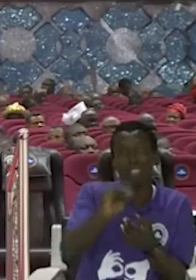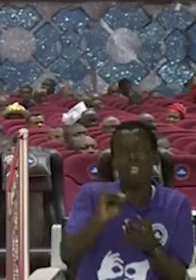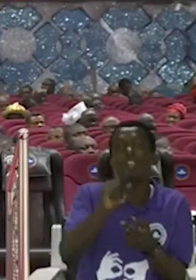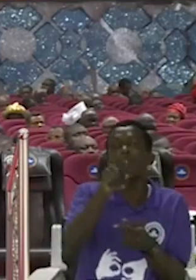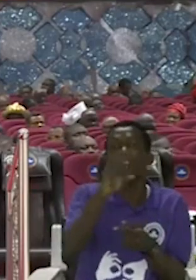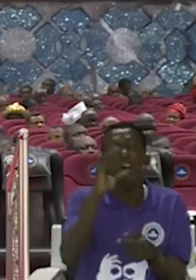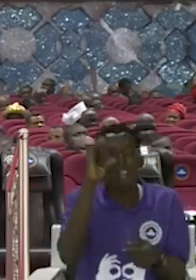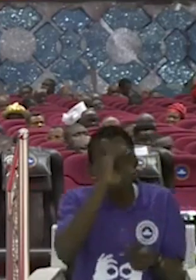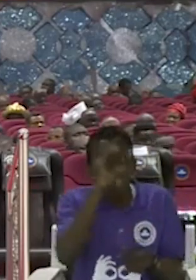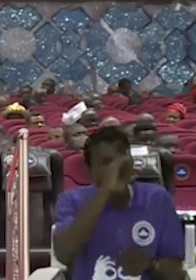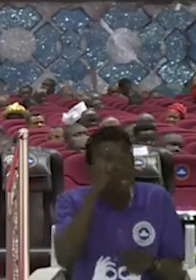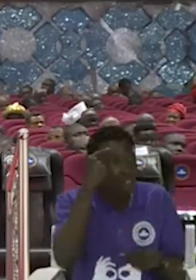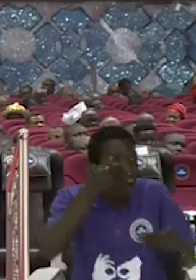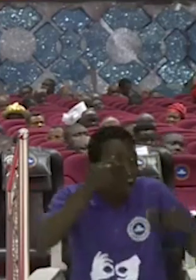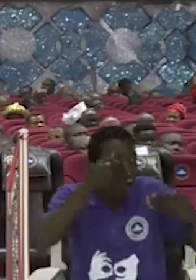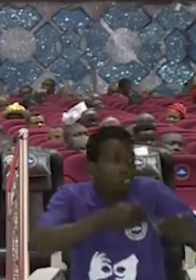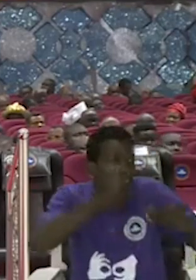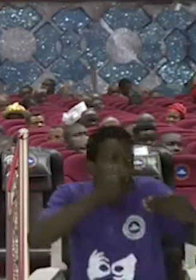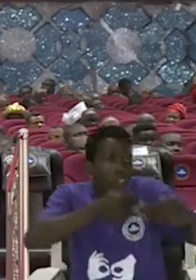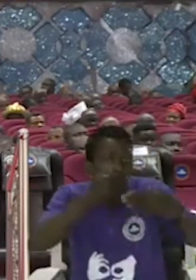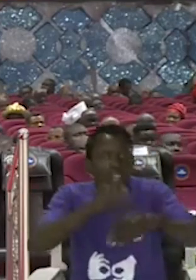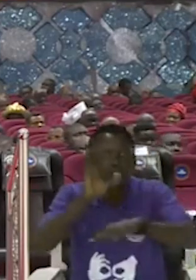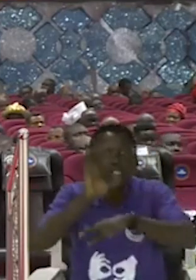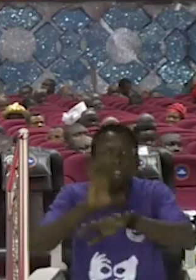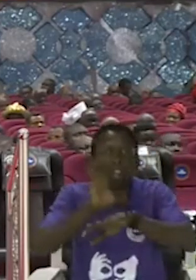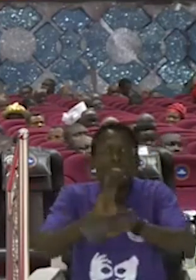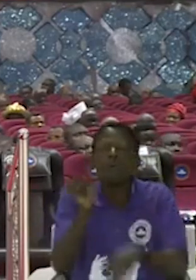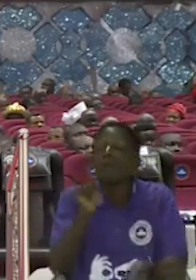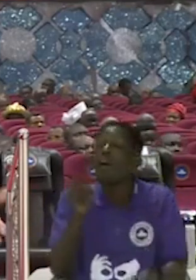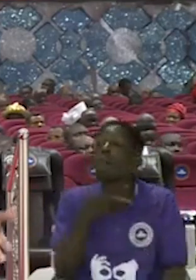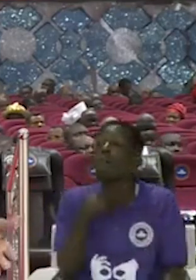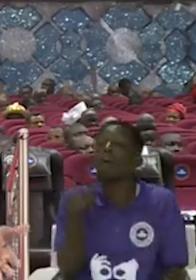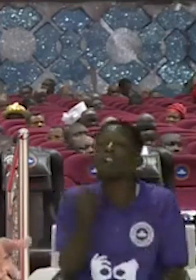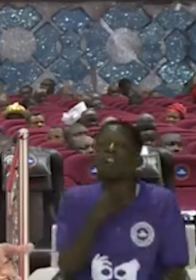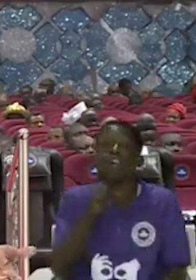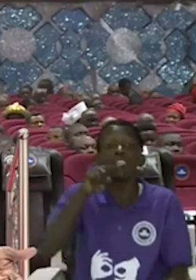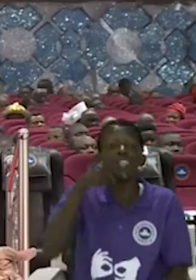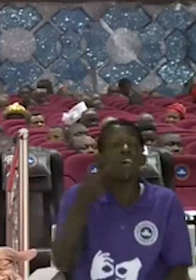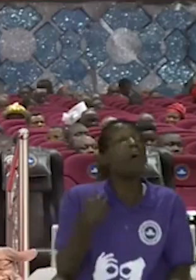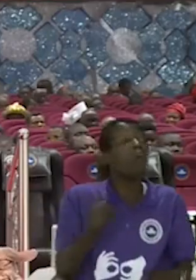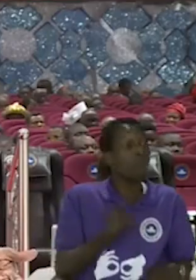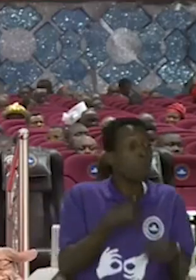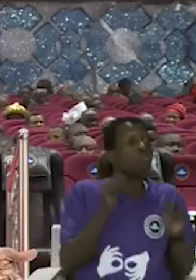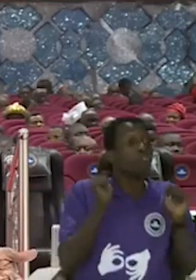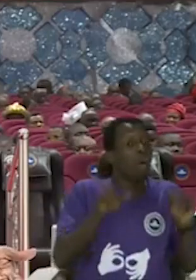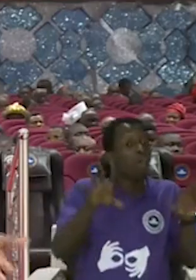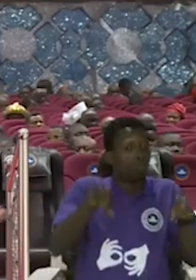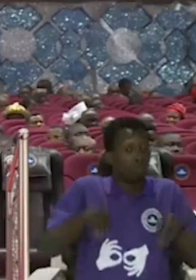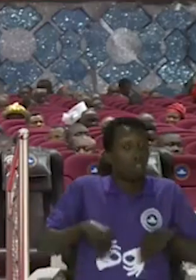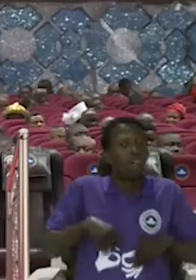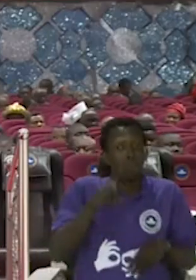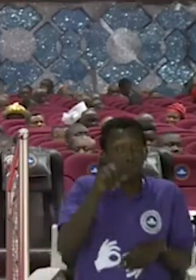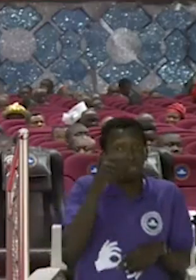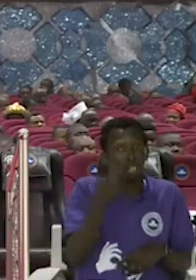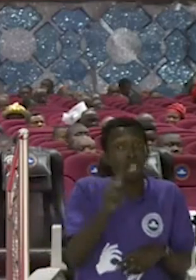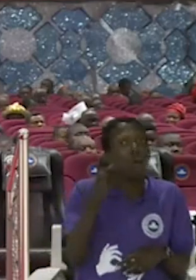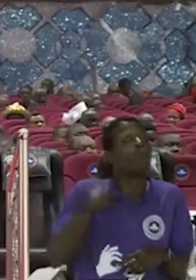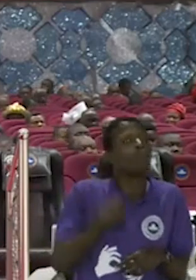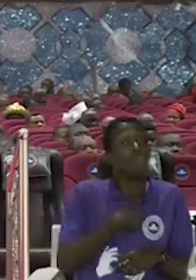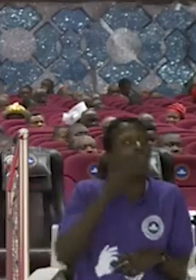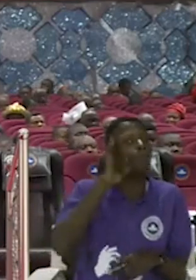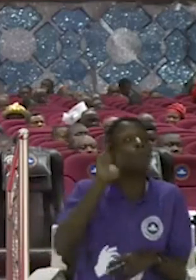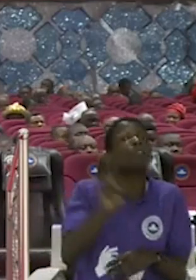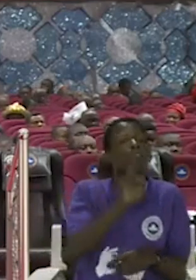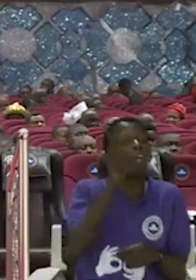church nearby where the pastor says, we can collect tithe, we will use it for the glory of